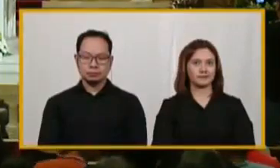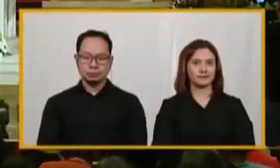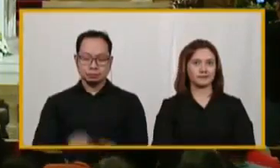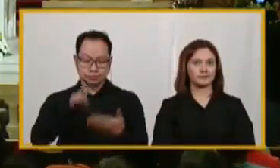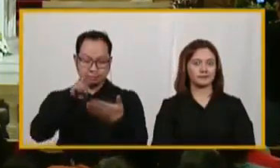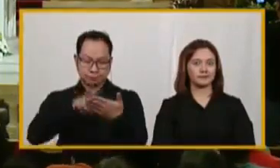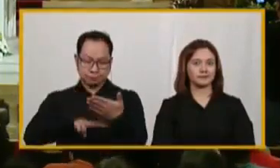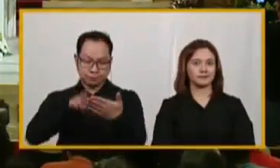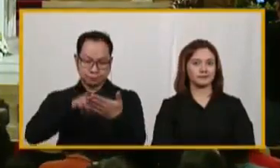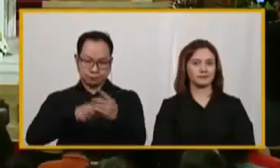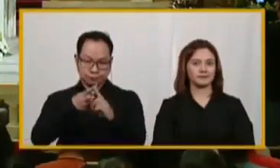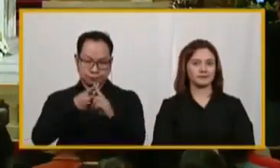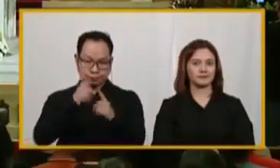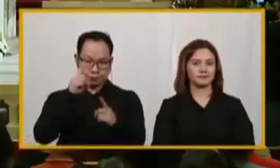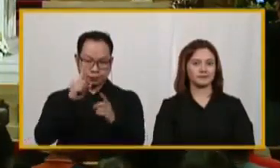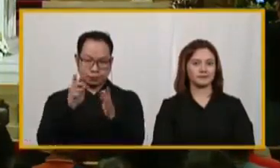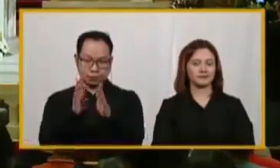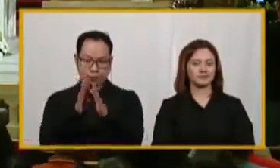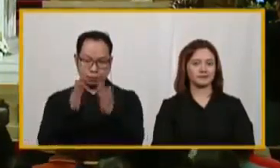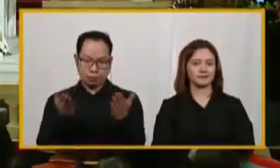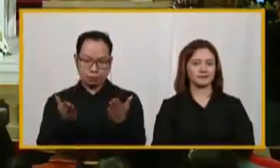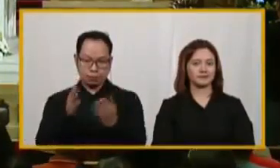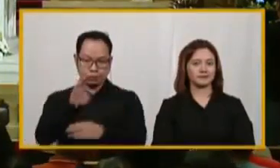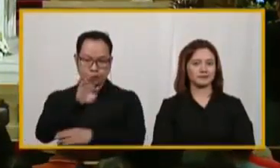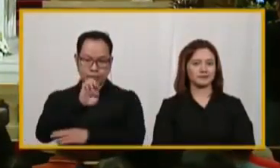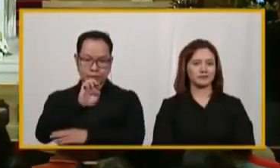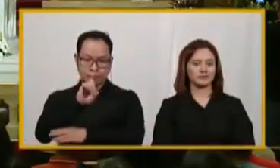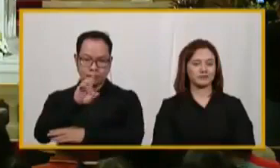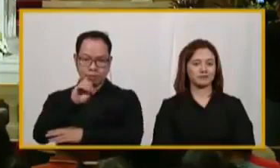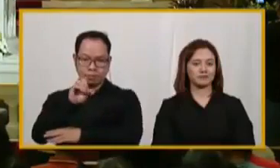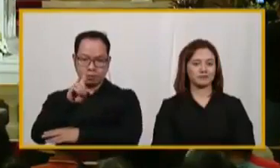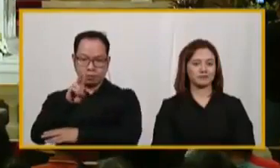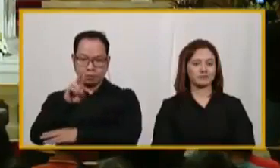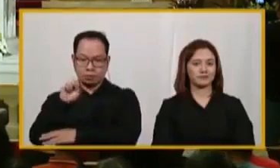A reading from the book of Exodus.